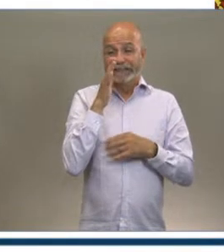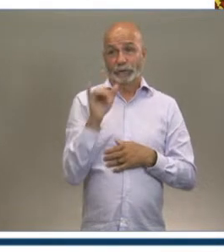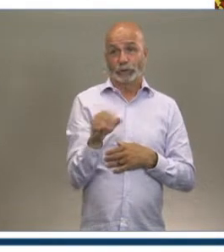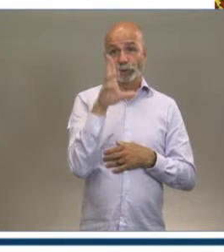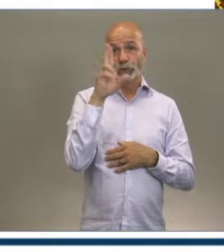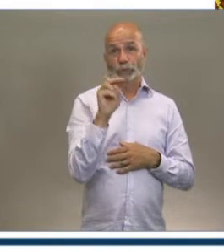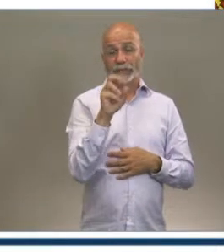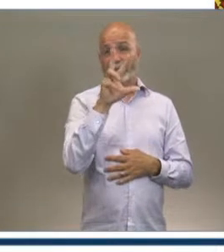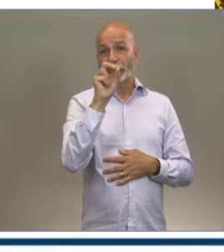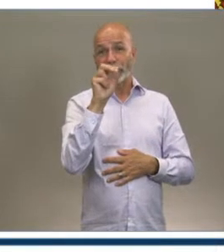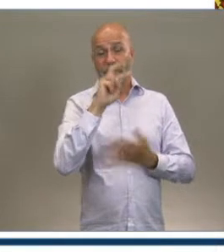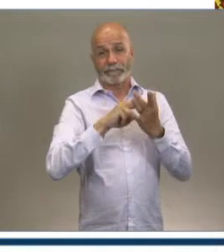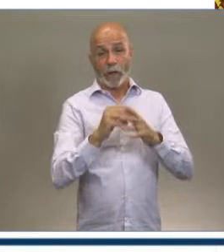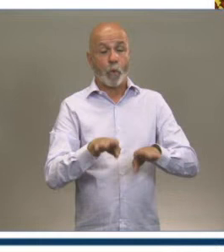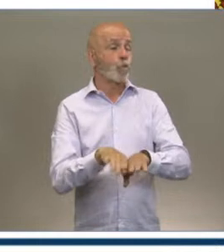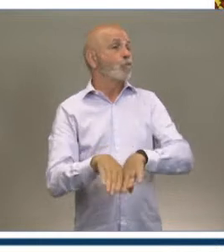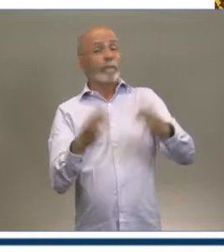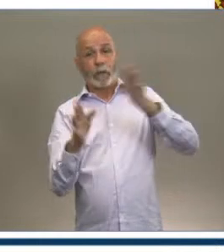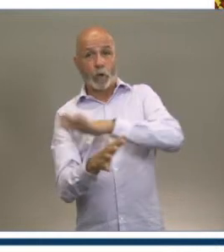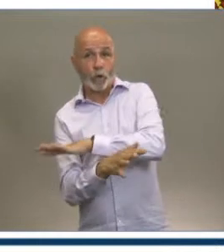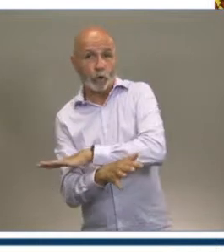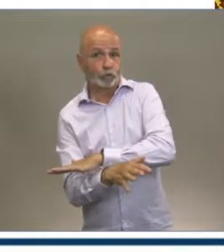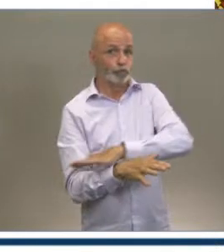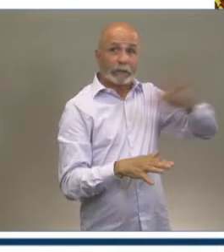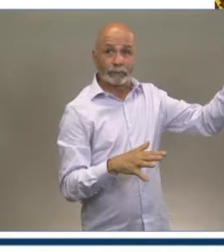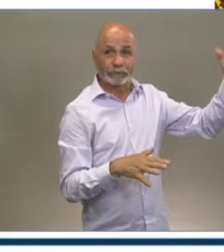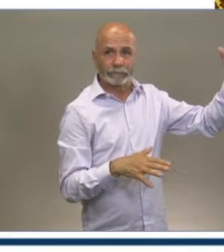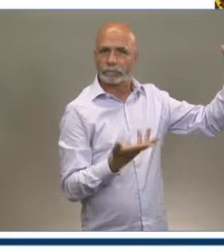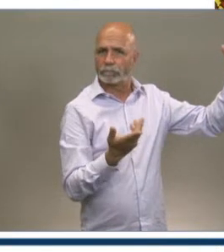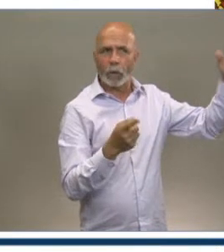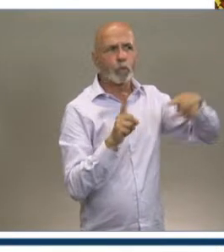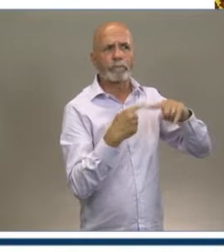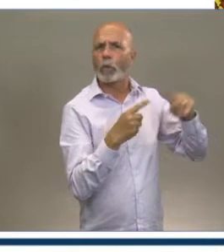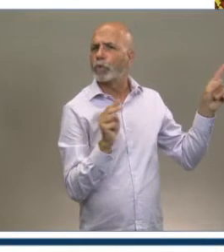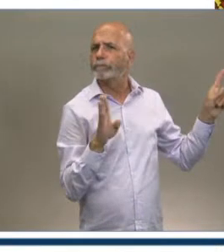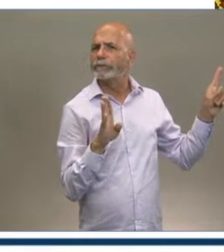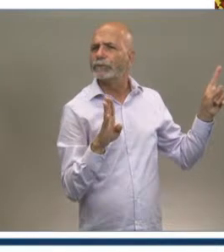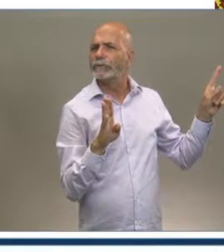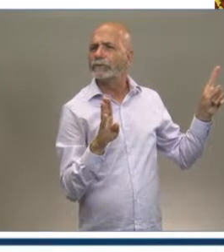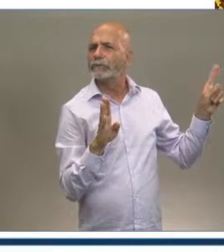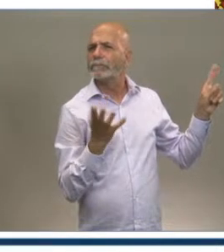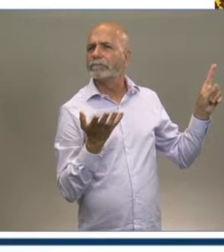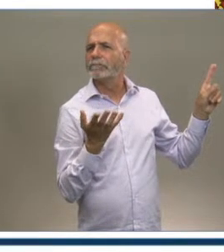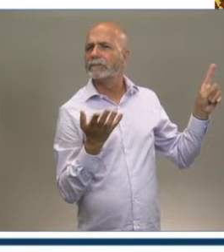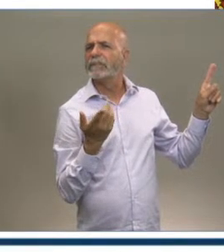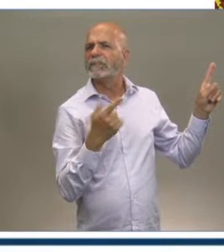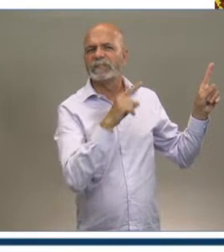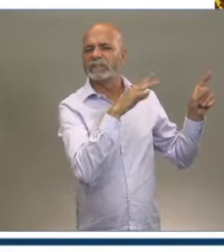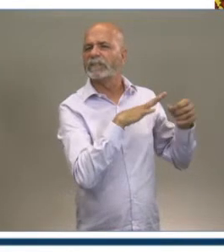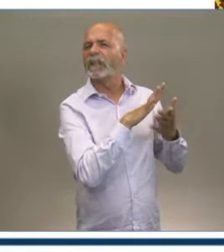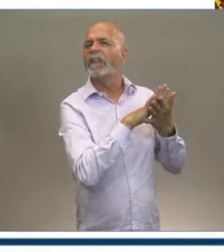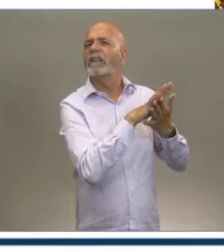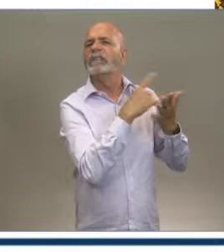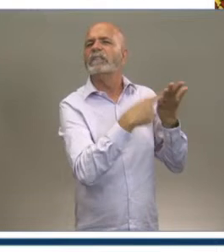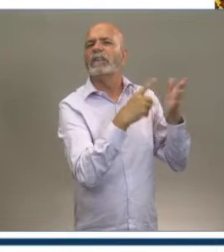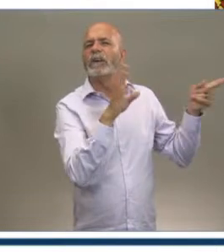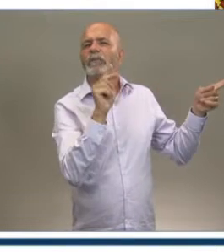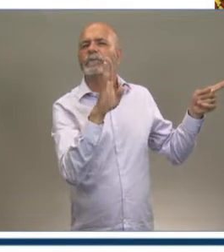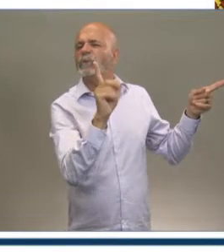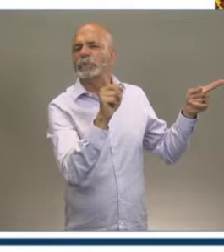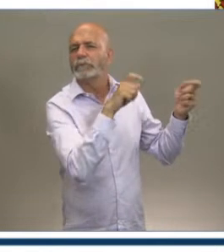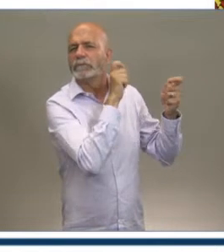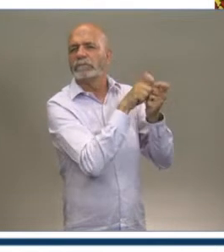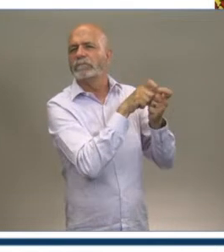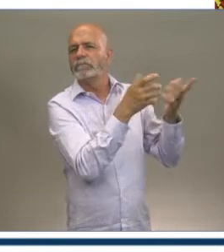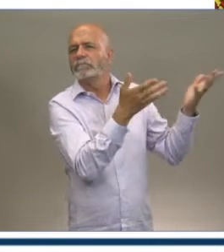that are for New Brunswickers. Are they still going to be in this kind of iffy area? Or, as the Premier said, are you going to base it now,